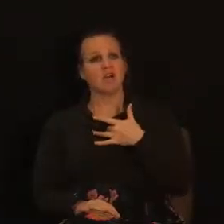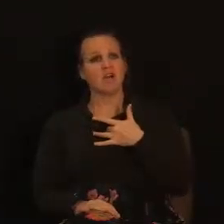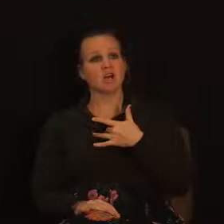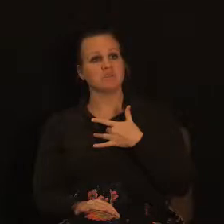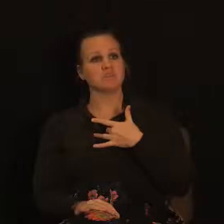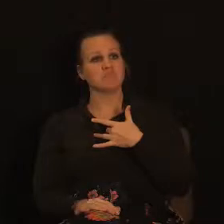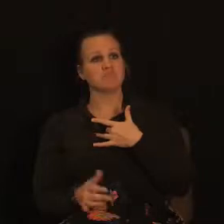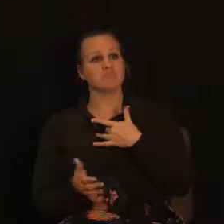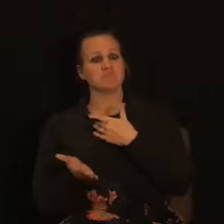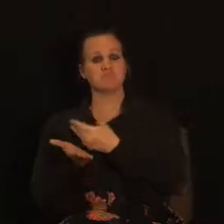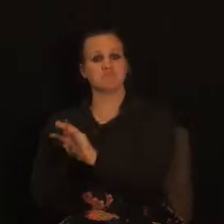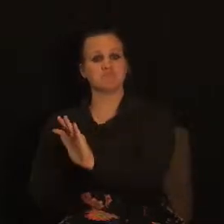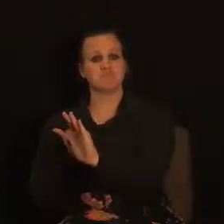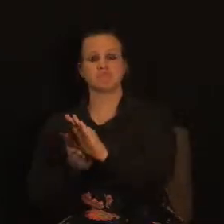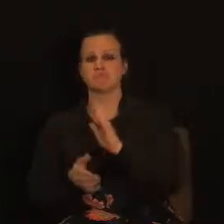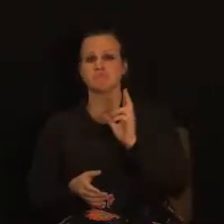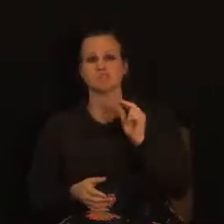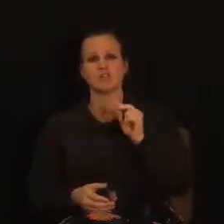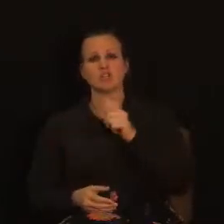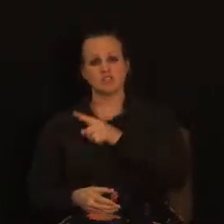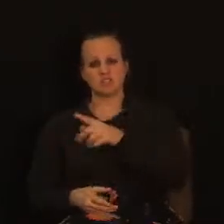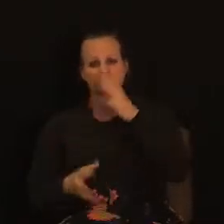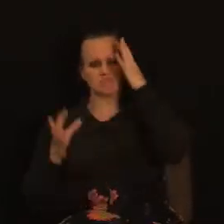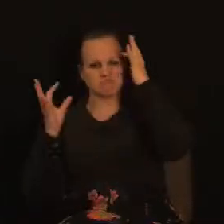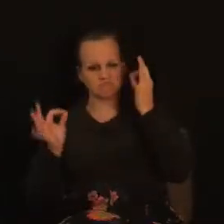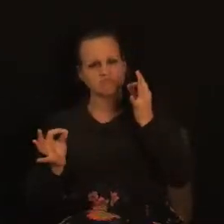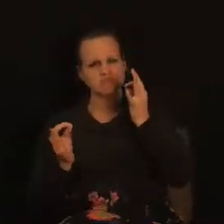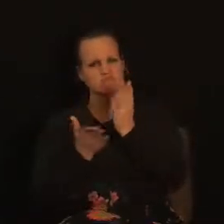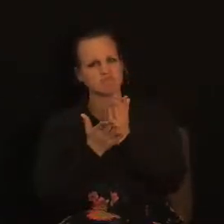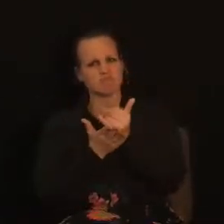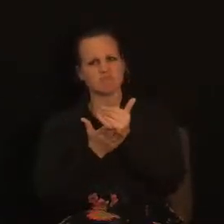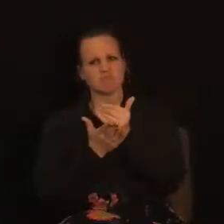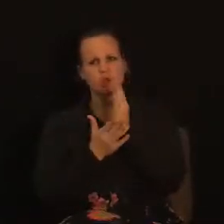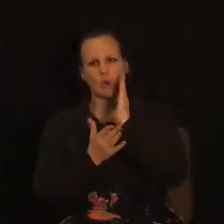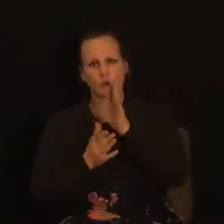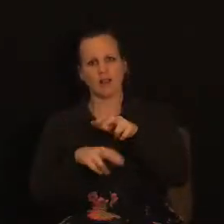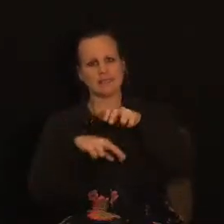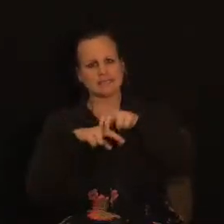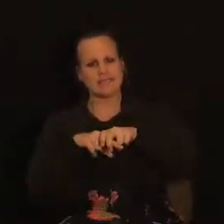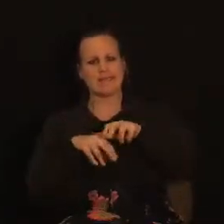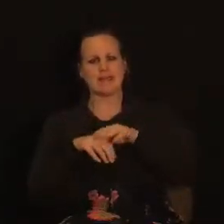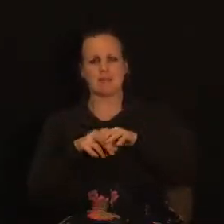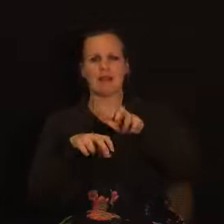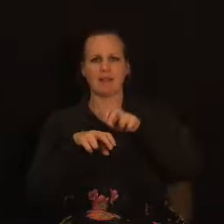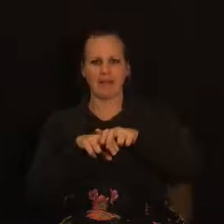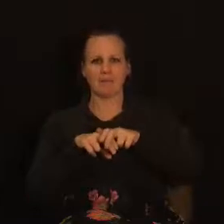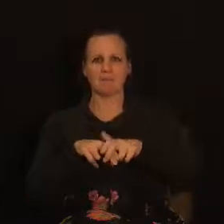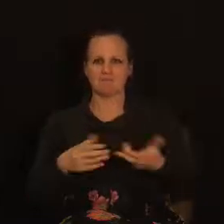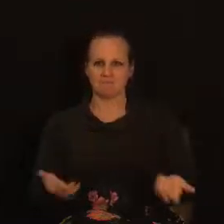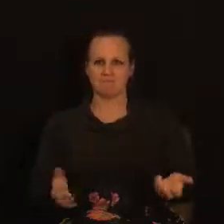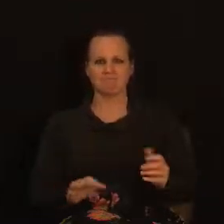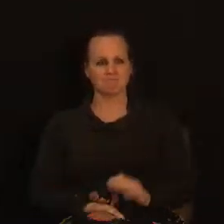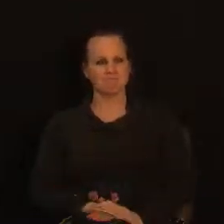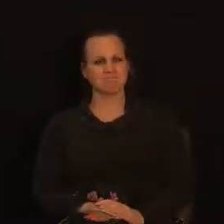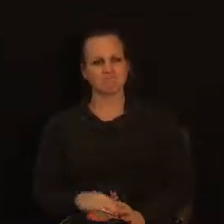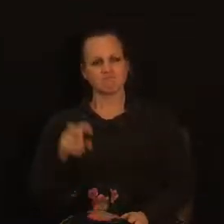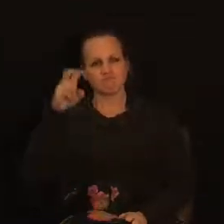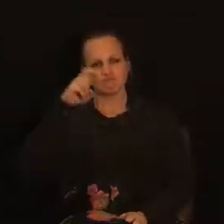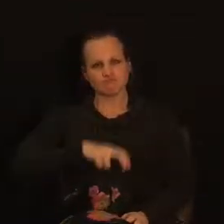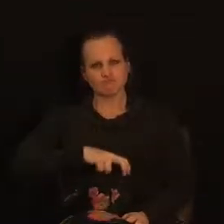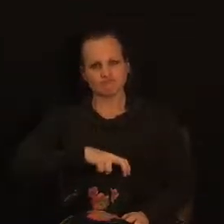just is determined to sit in my lap. And so she is sitting in my lap, all over my